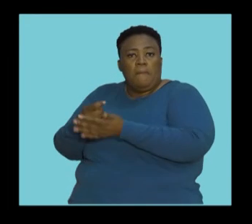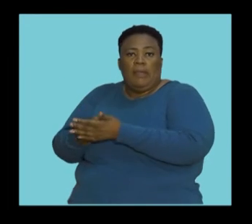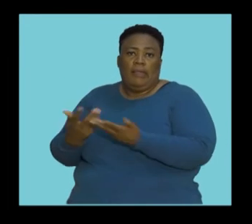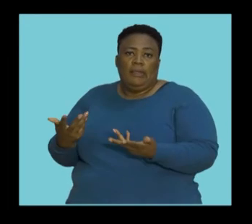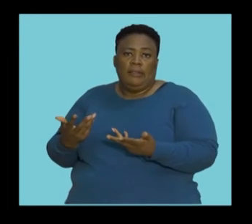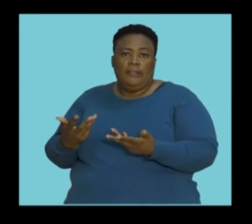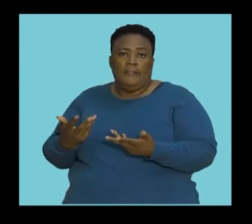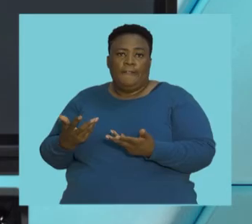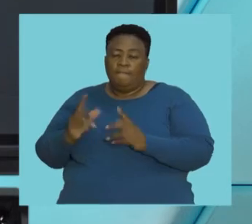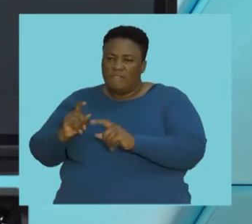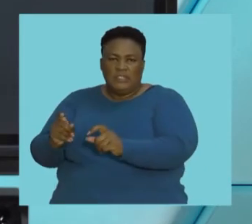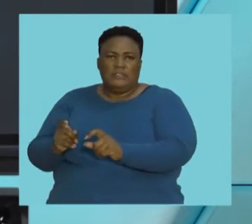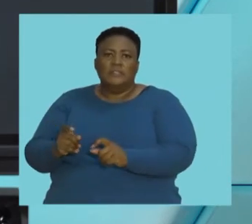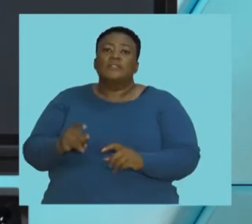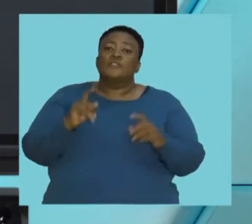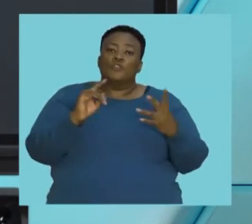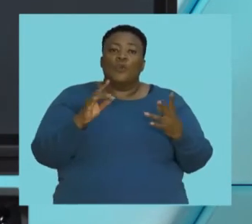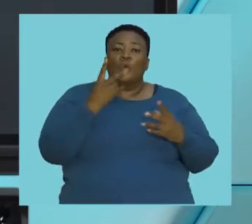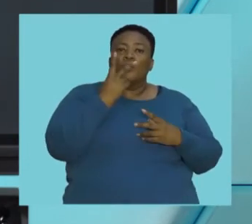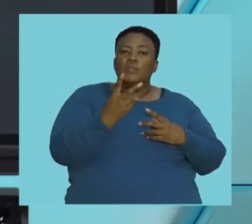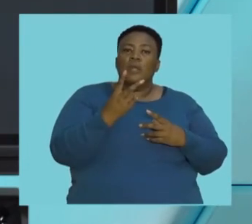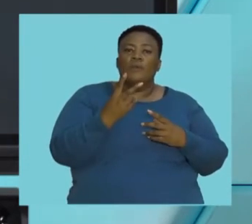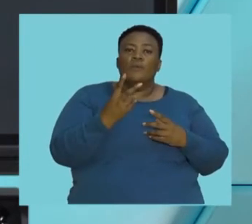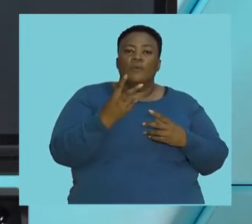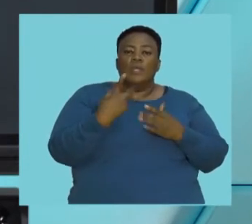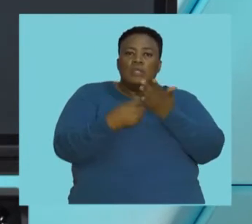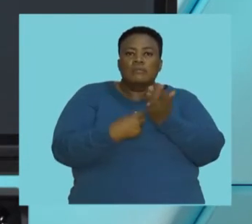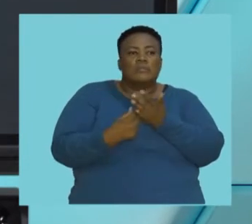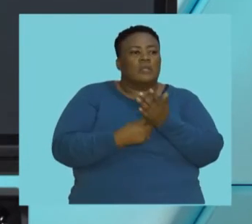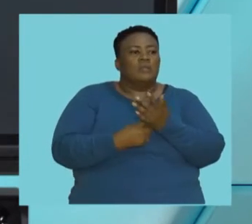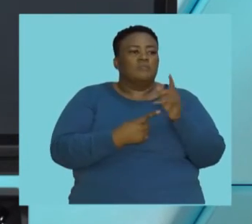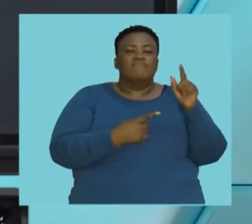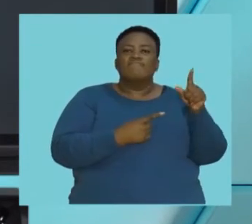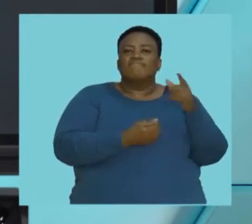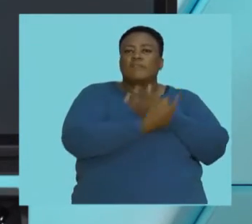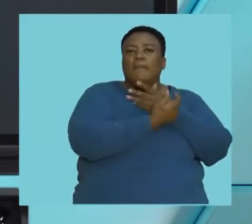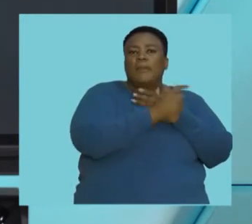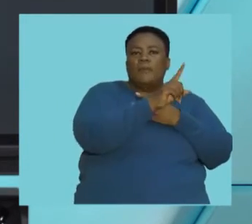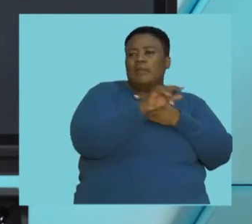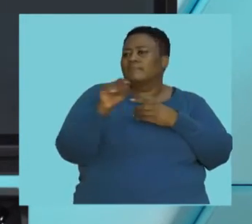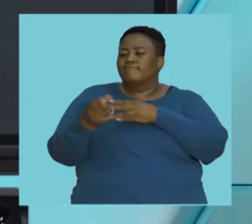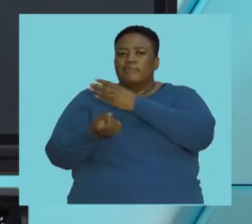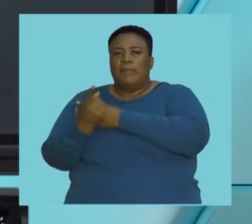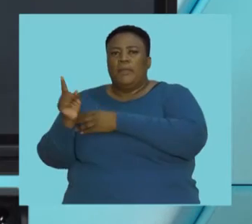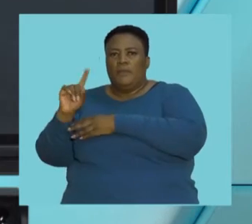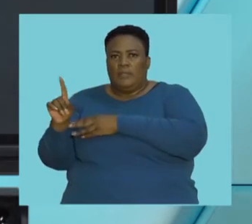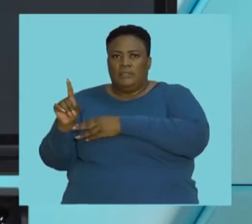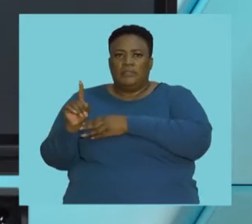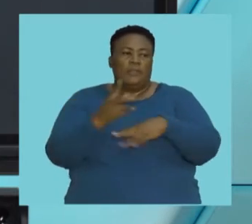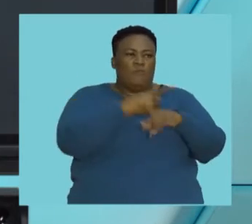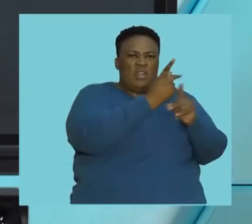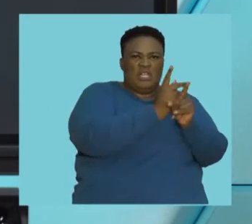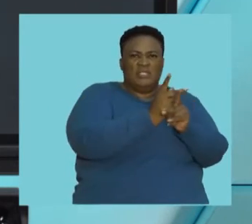we've looked at the difference between what happens in developing countries and what happens in developed countries, and significantly